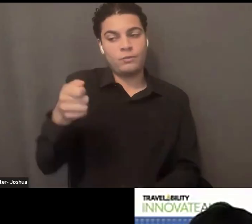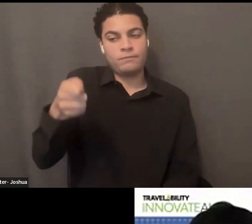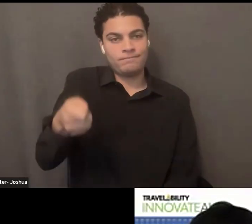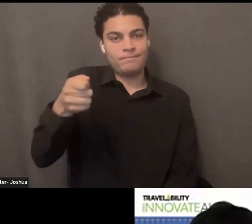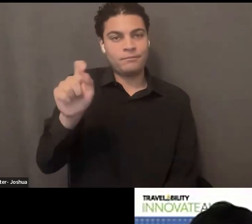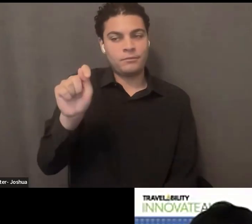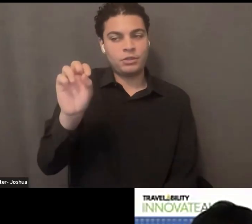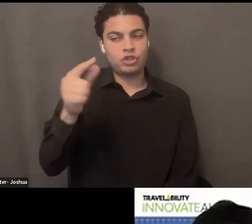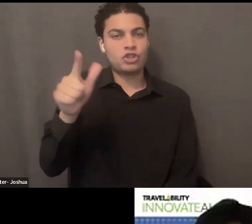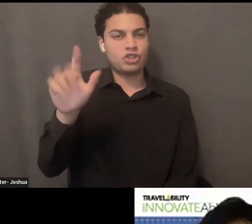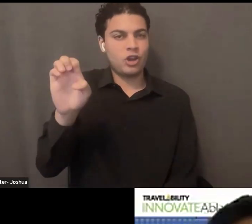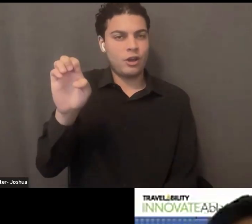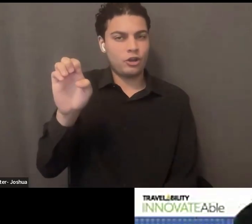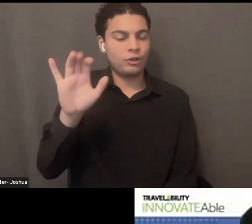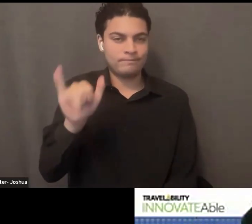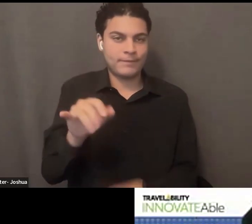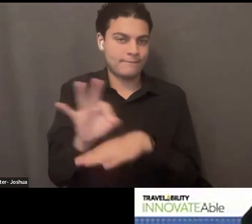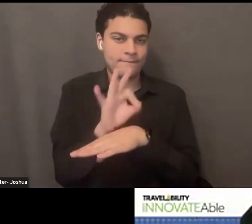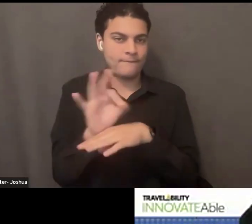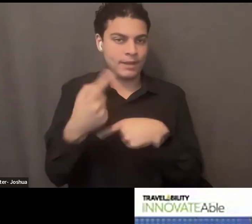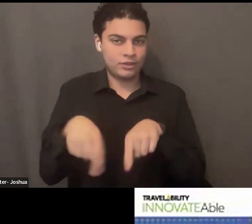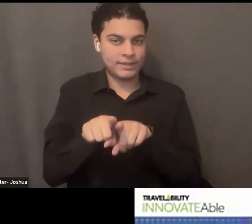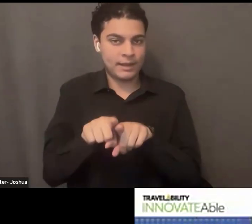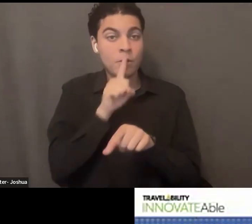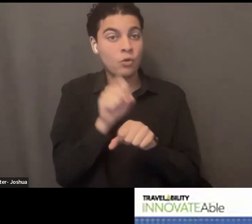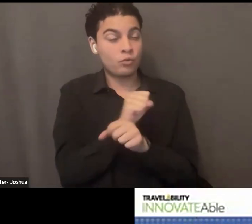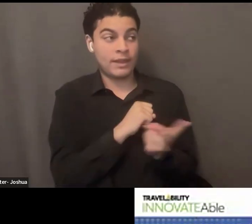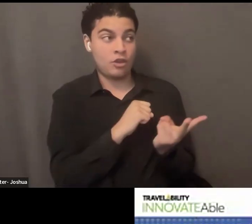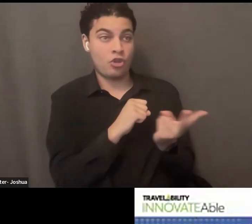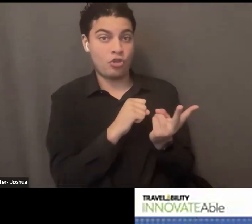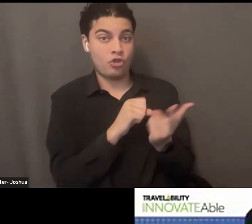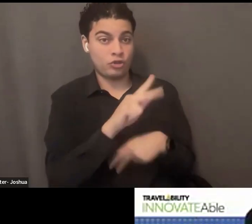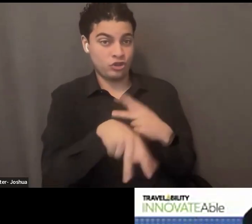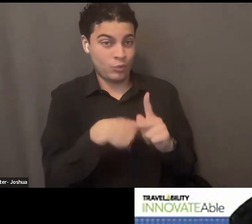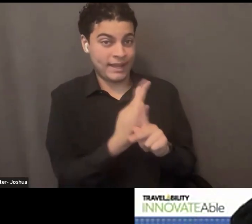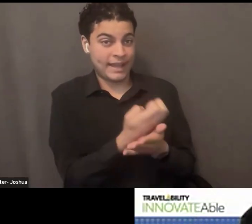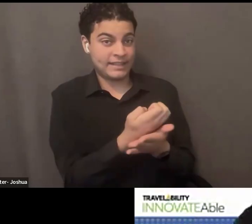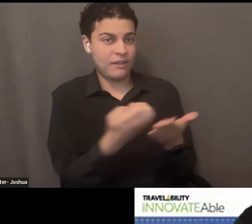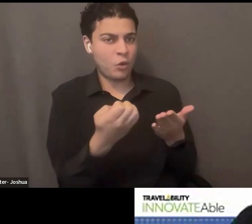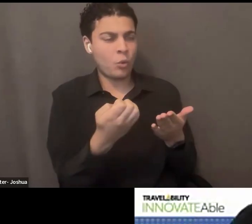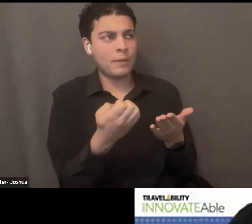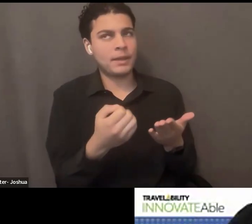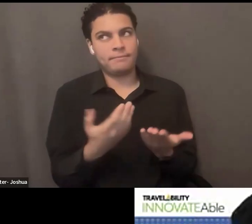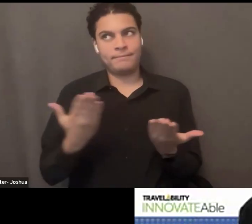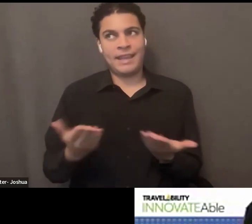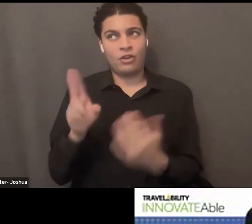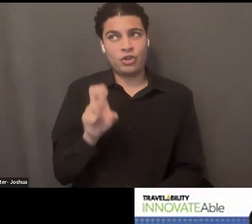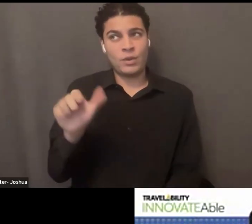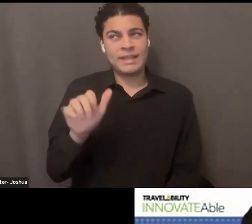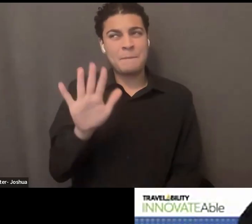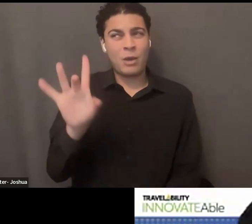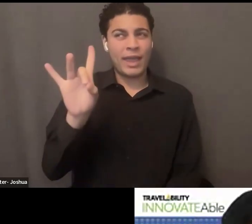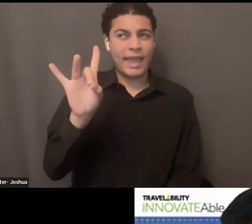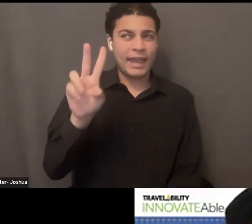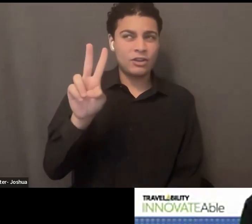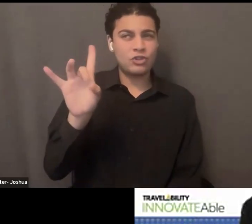see it works the same. And so it actually, these two switches combined cover about 82-83% of switches all in the US. And so we